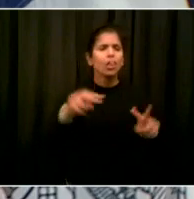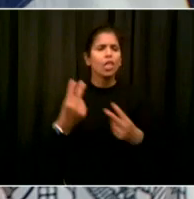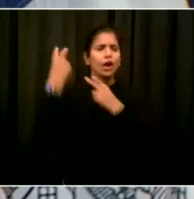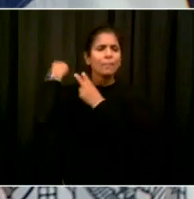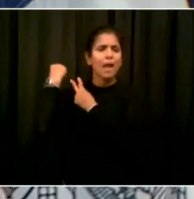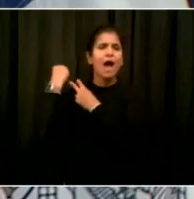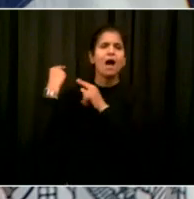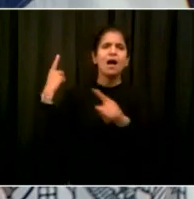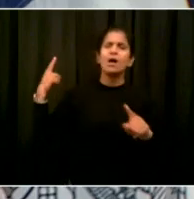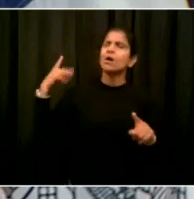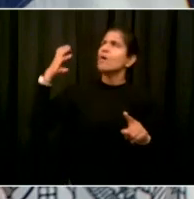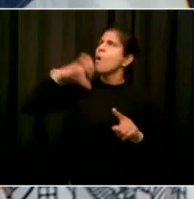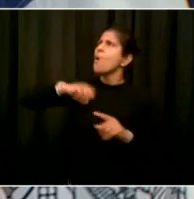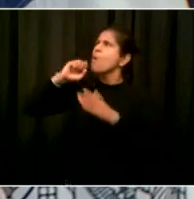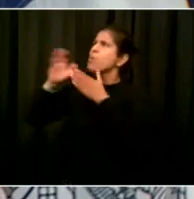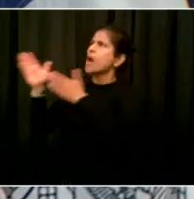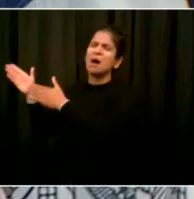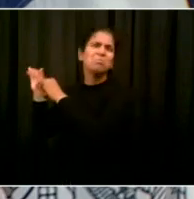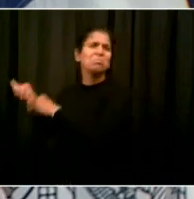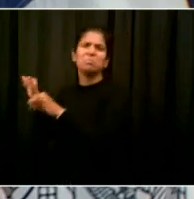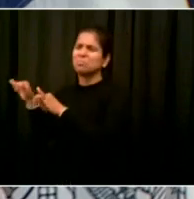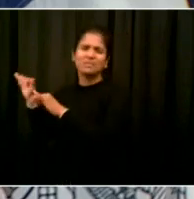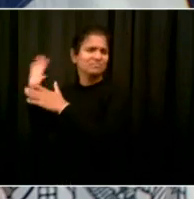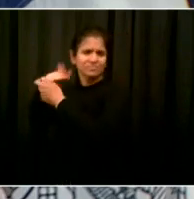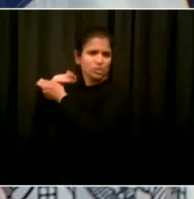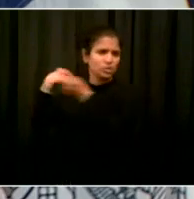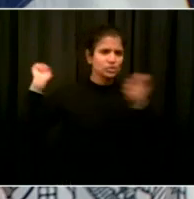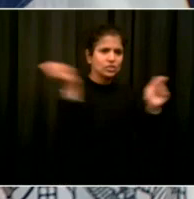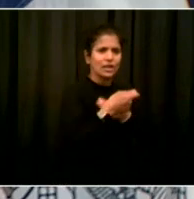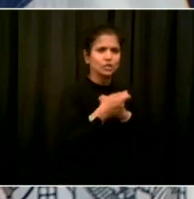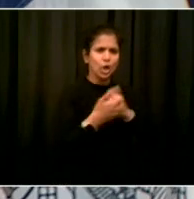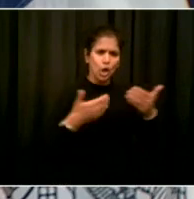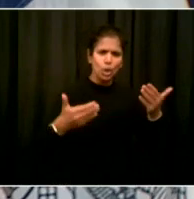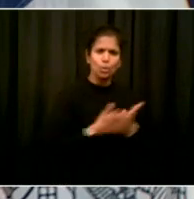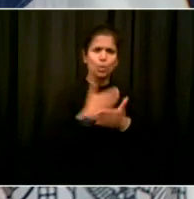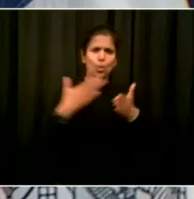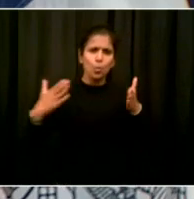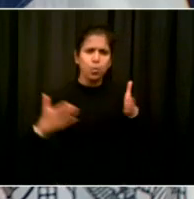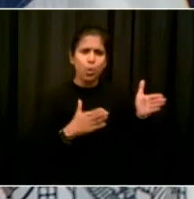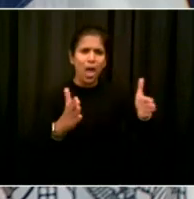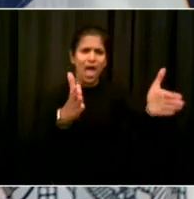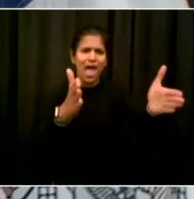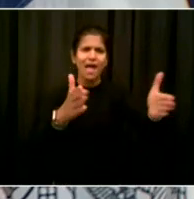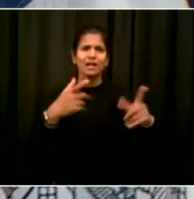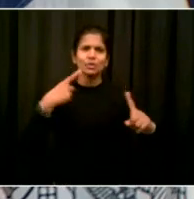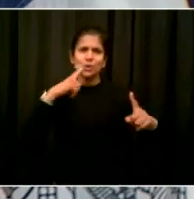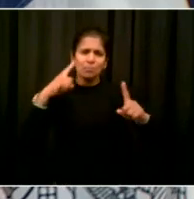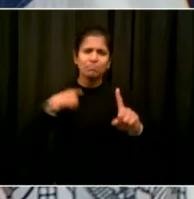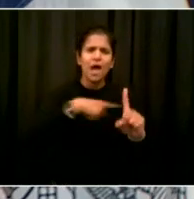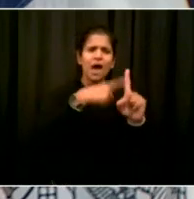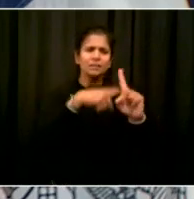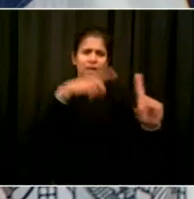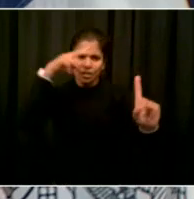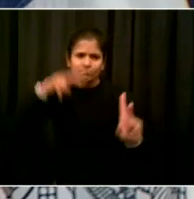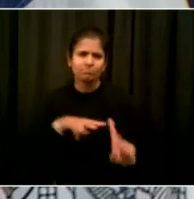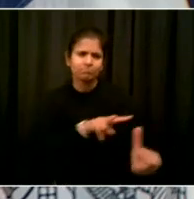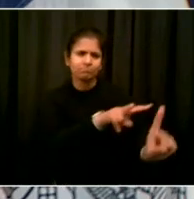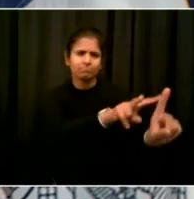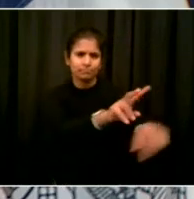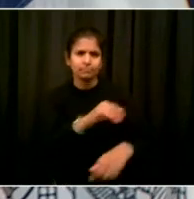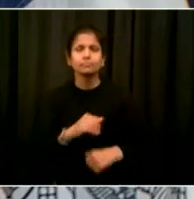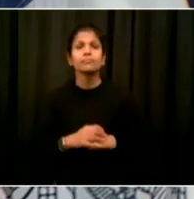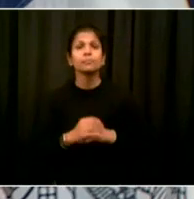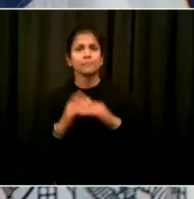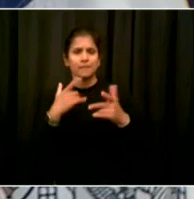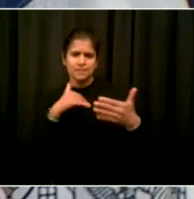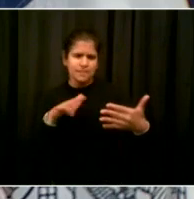so focused on the power of positive change. We, as New Yorkers, understand that this place is always